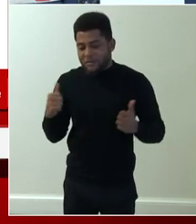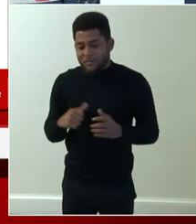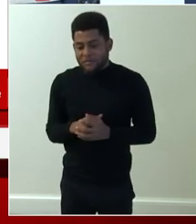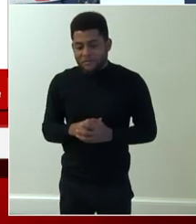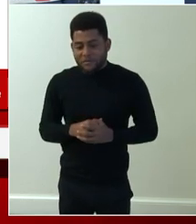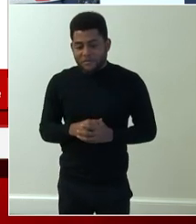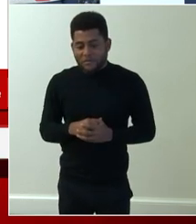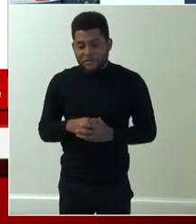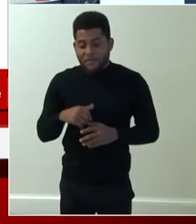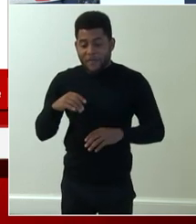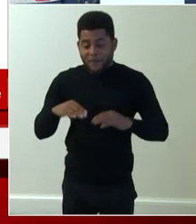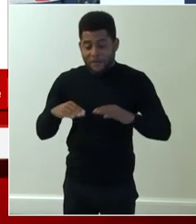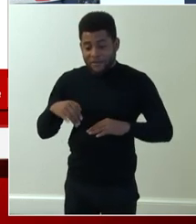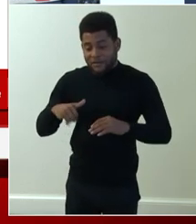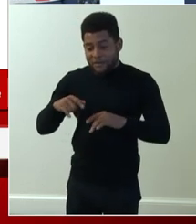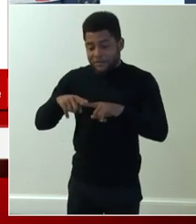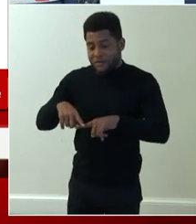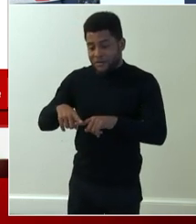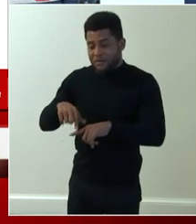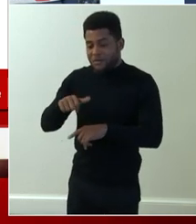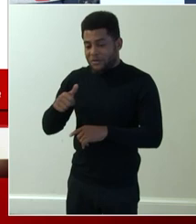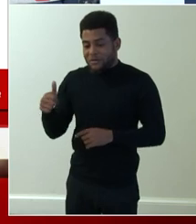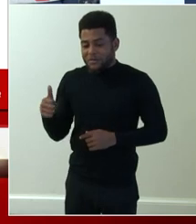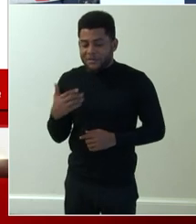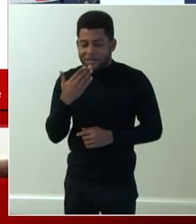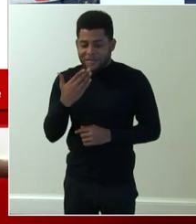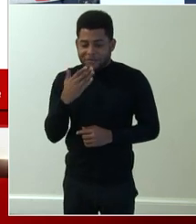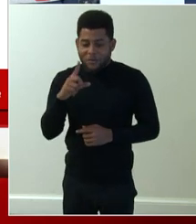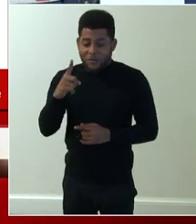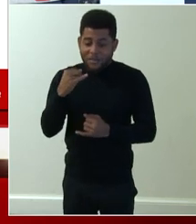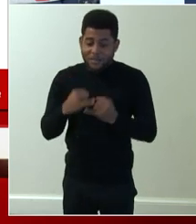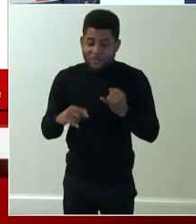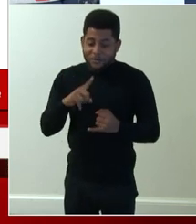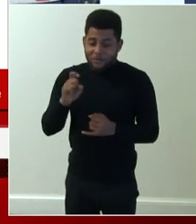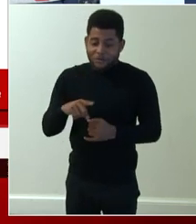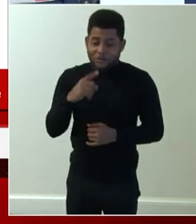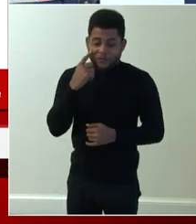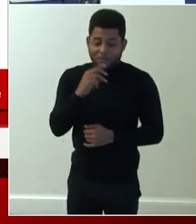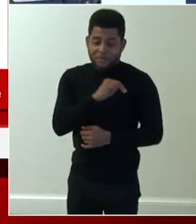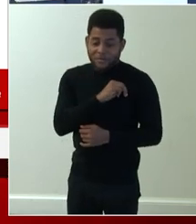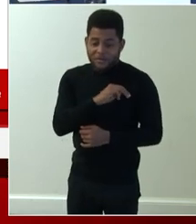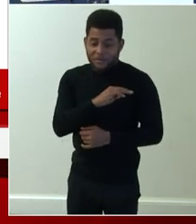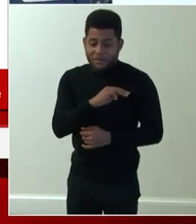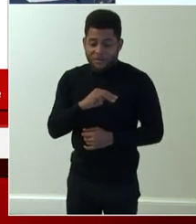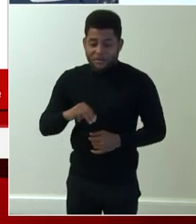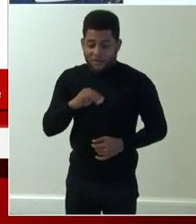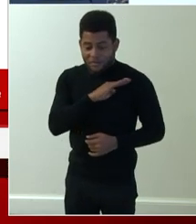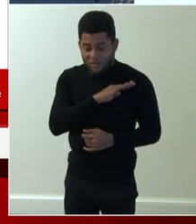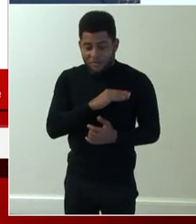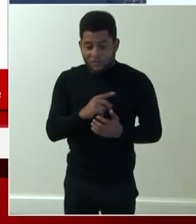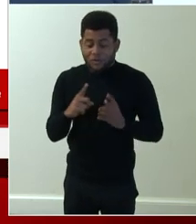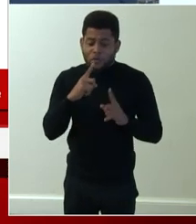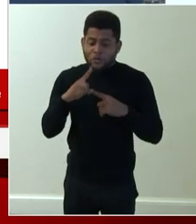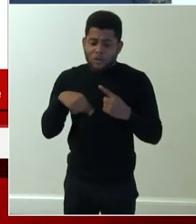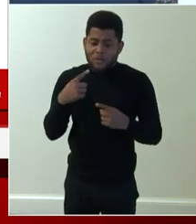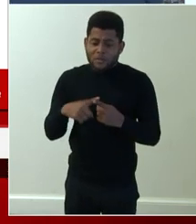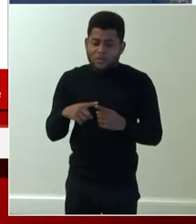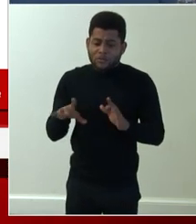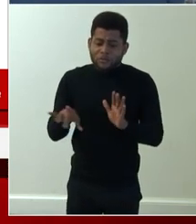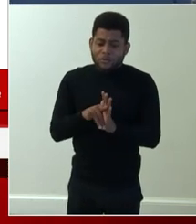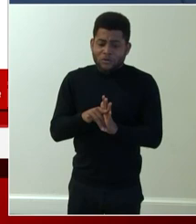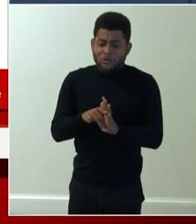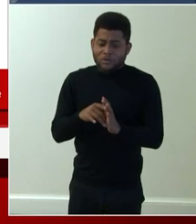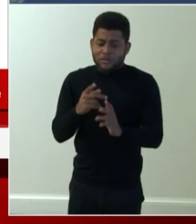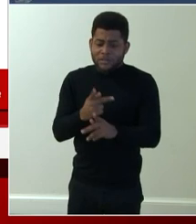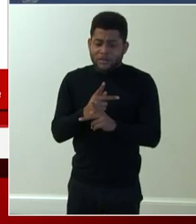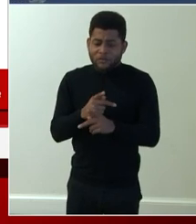pending review. Thank you. And I have one last one for the mayor. You've talked a couple times now about choosing carefully about